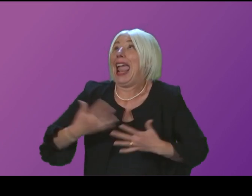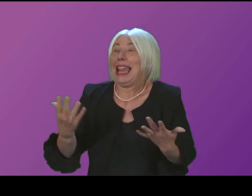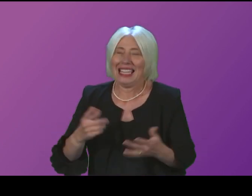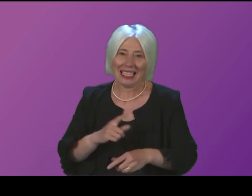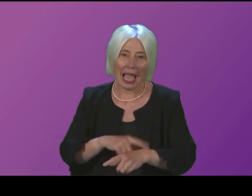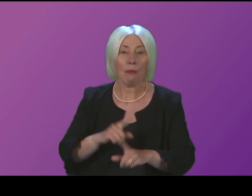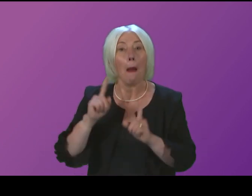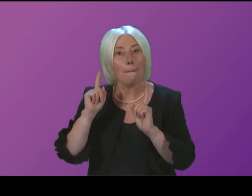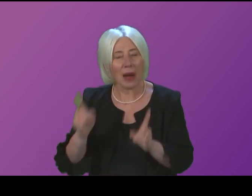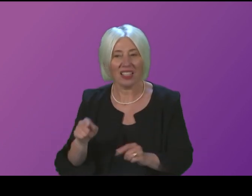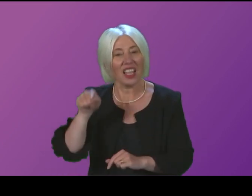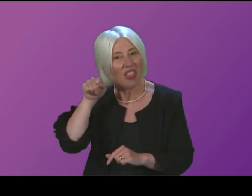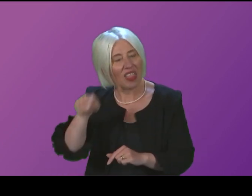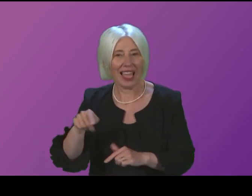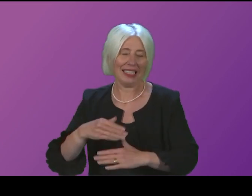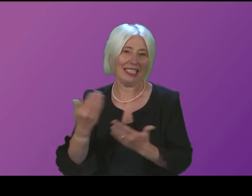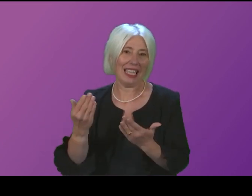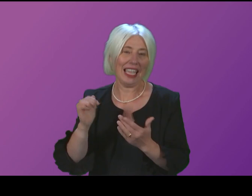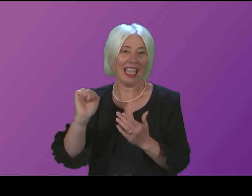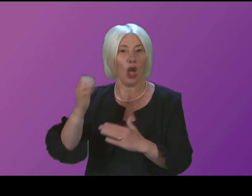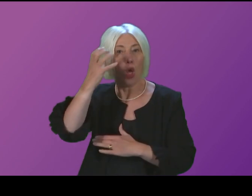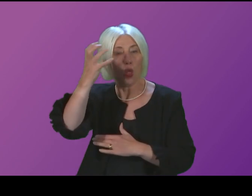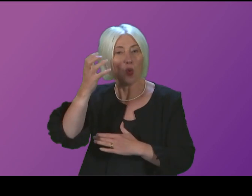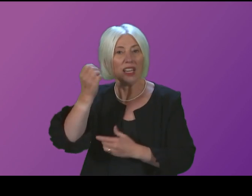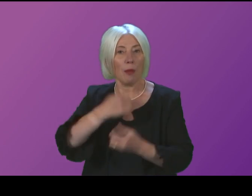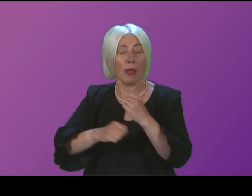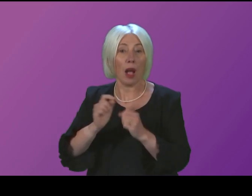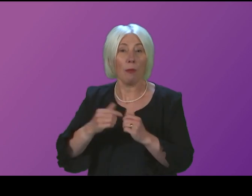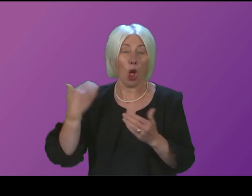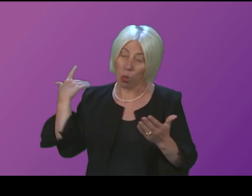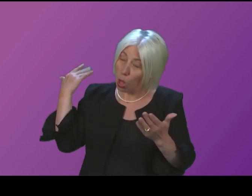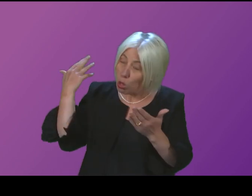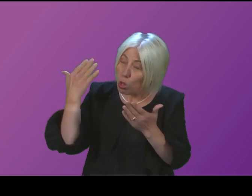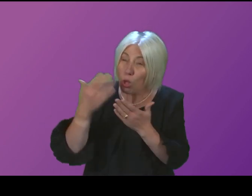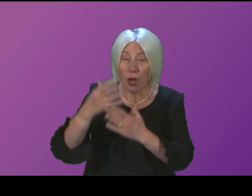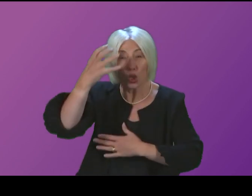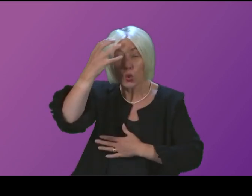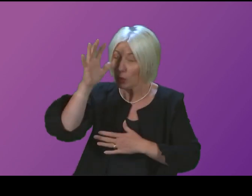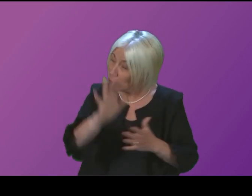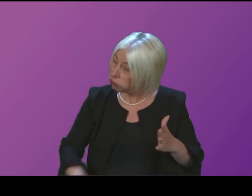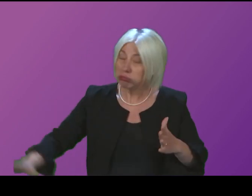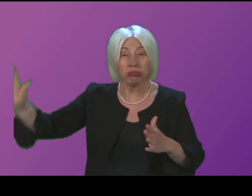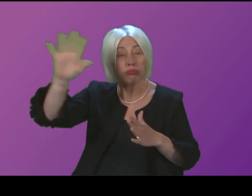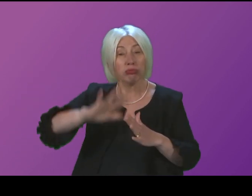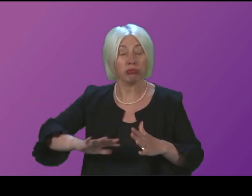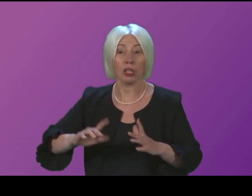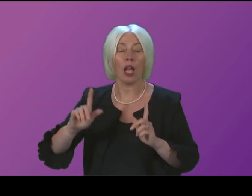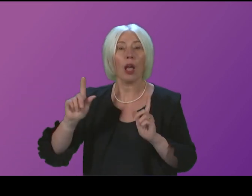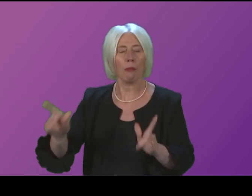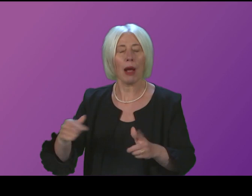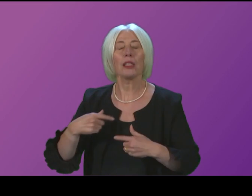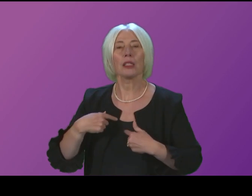it was also the day the Queen became our longest reigning monarch, allowing me to observe closely how